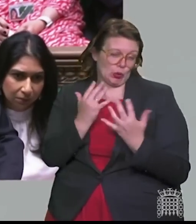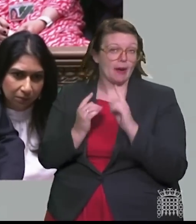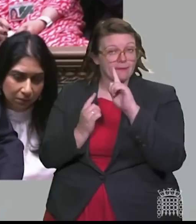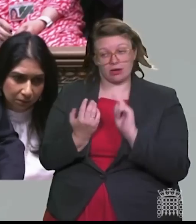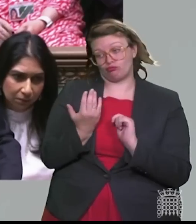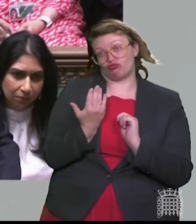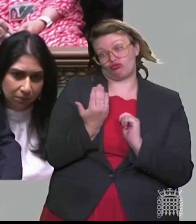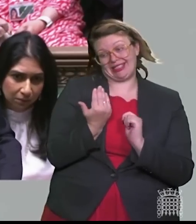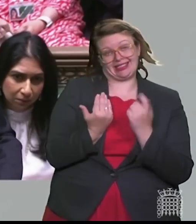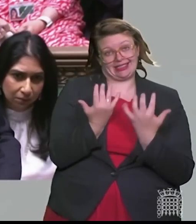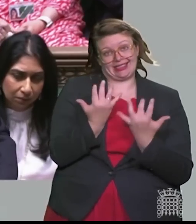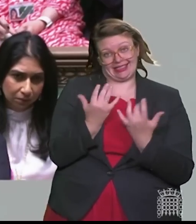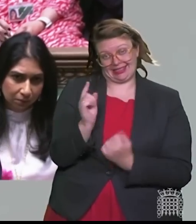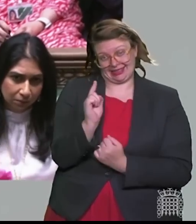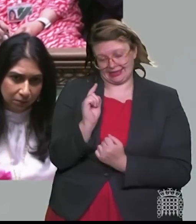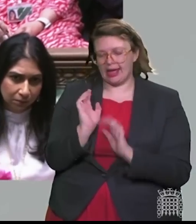recent statistics we had,